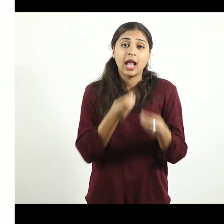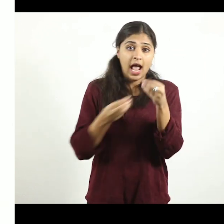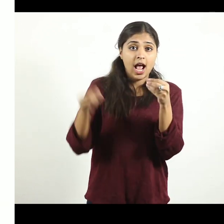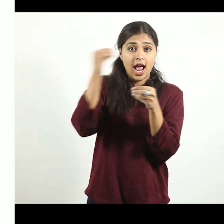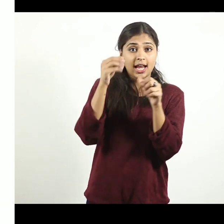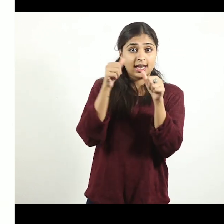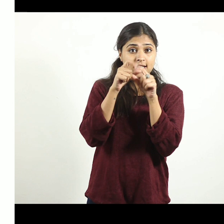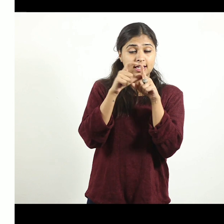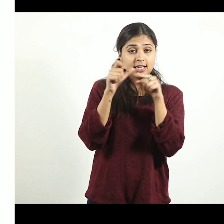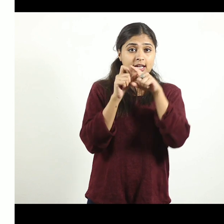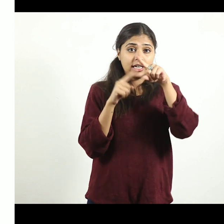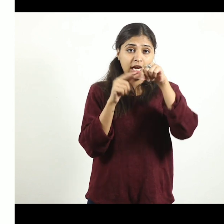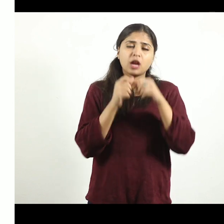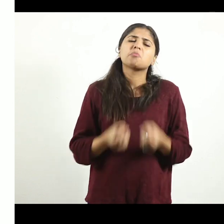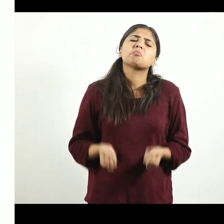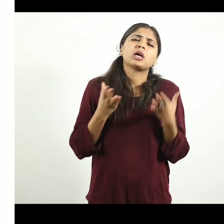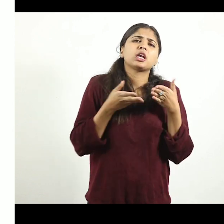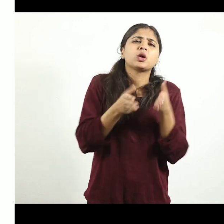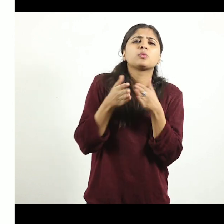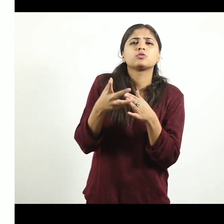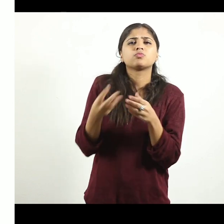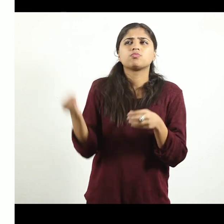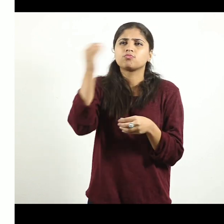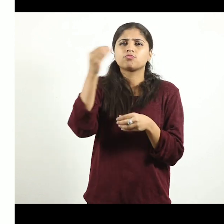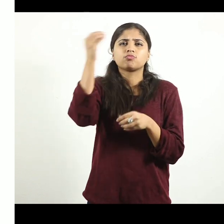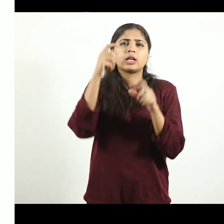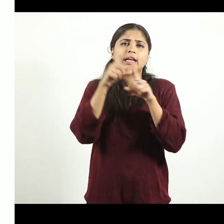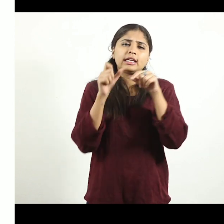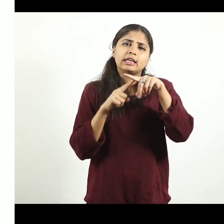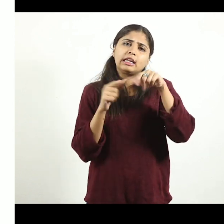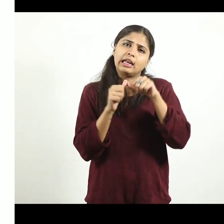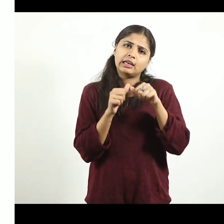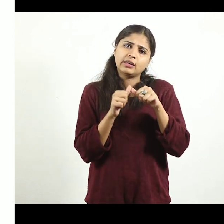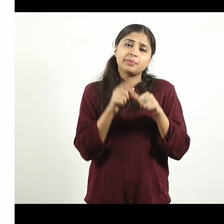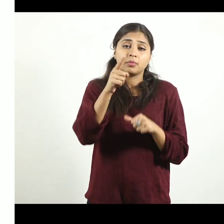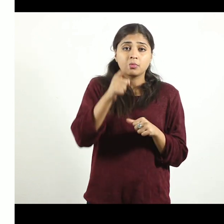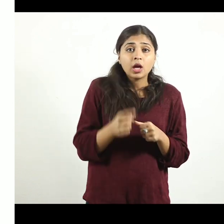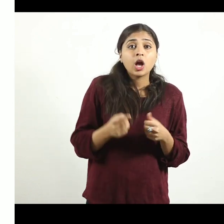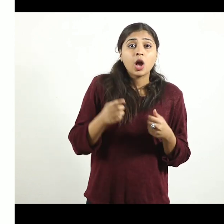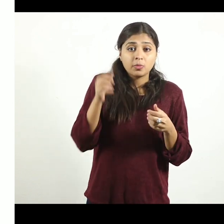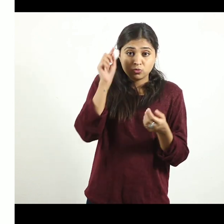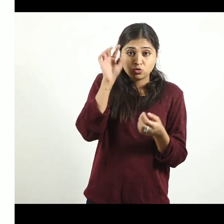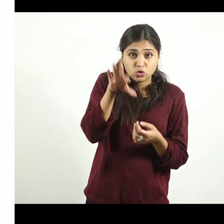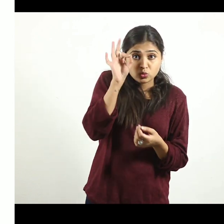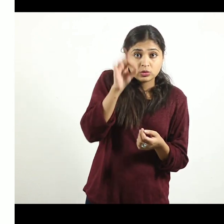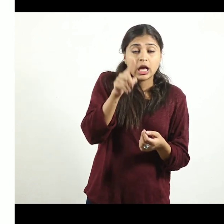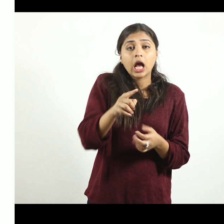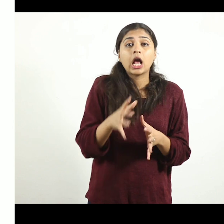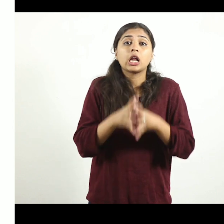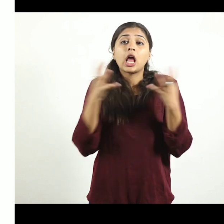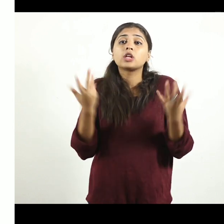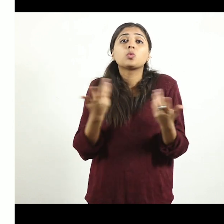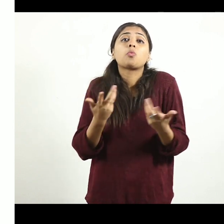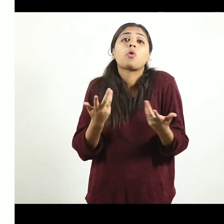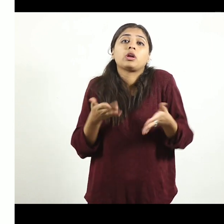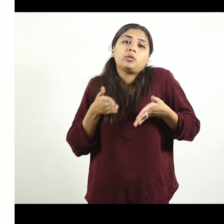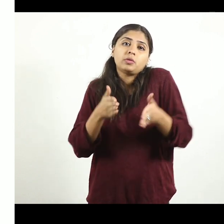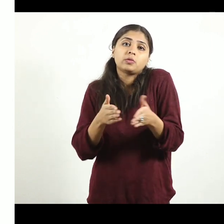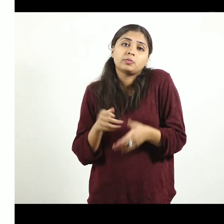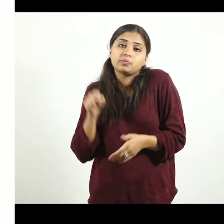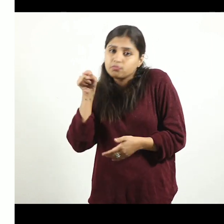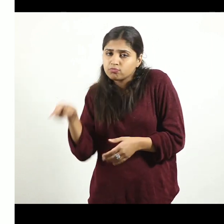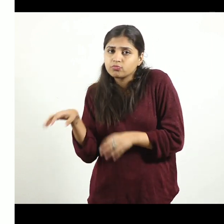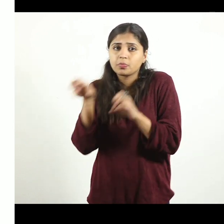Adding data. There are a number of ways you can enter data into a database table. The method you choose will largely